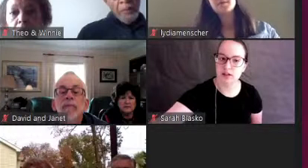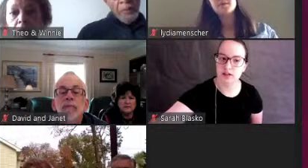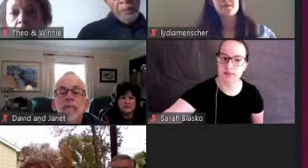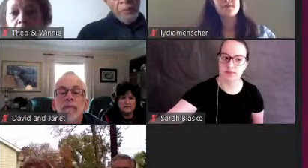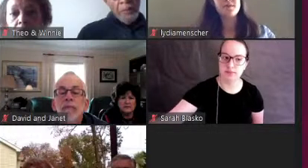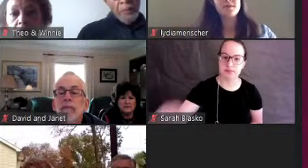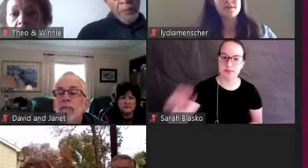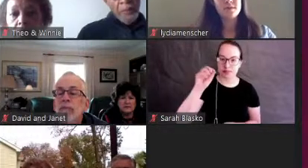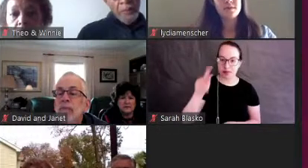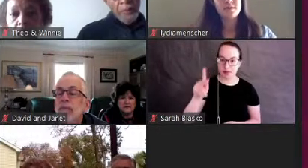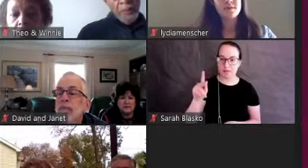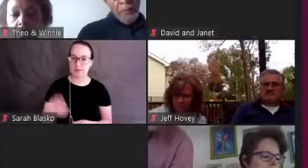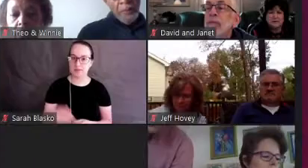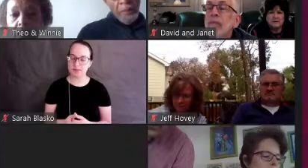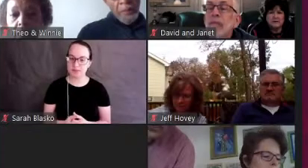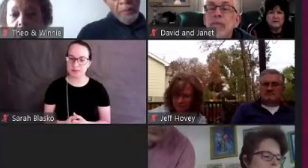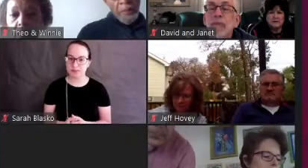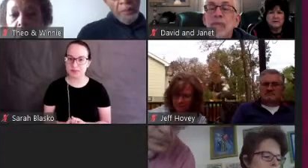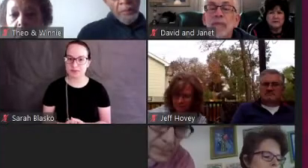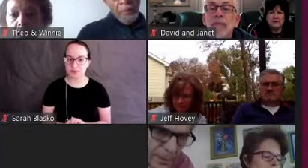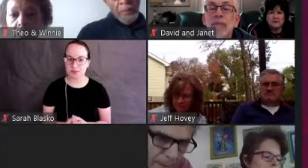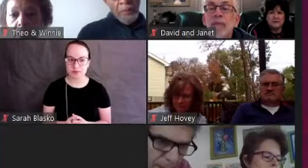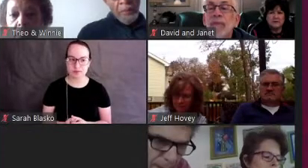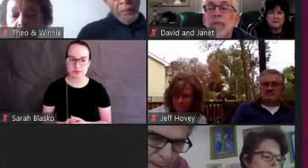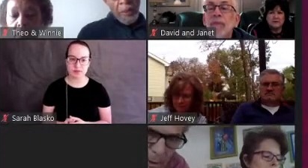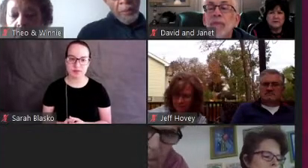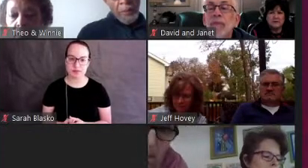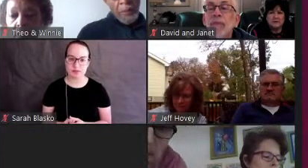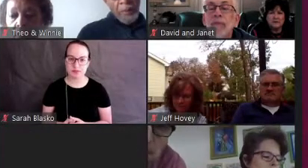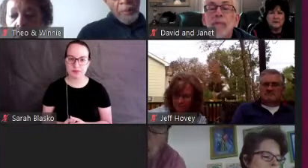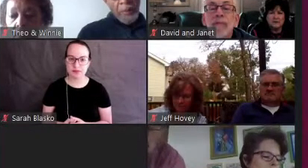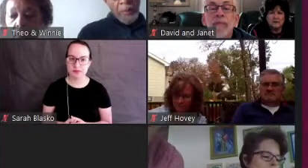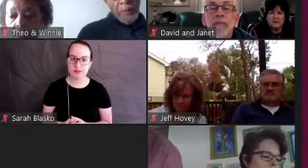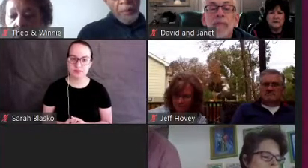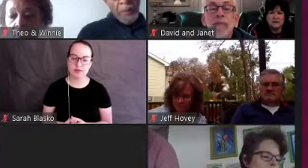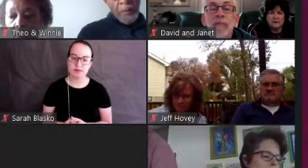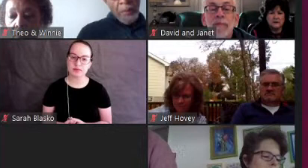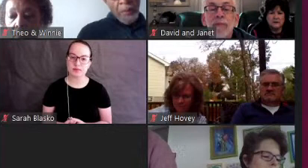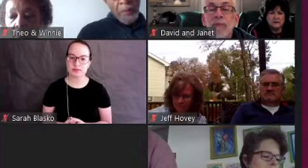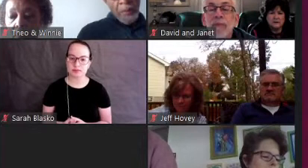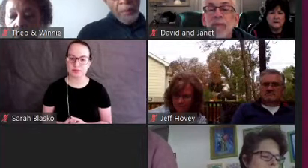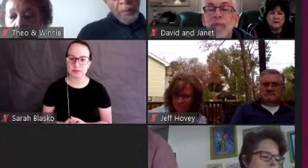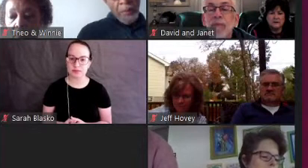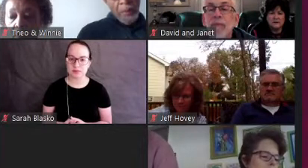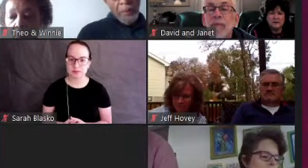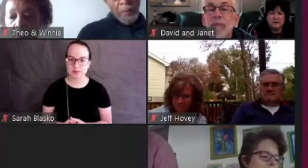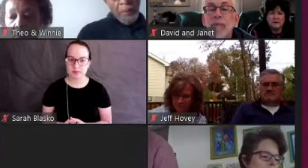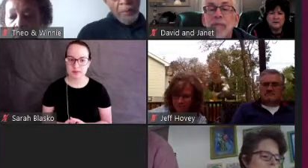There we go.